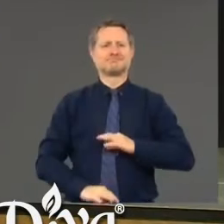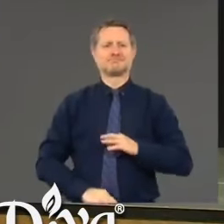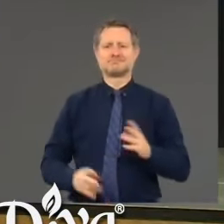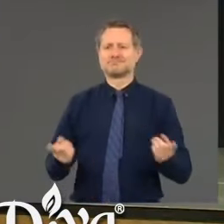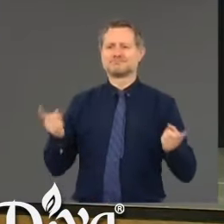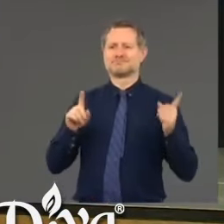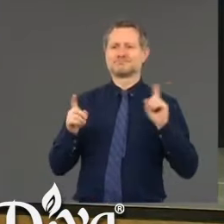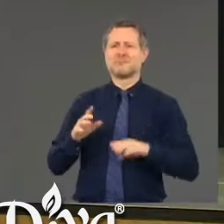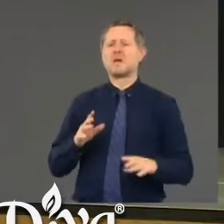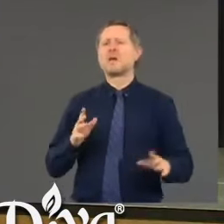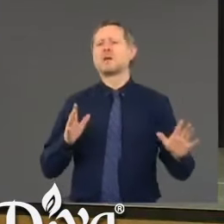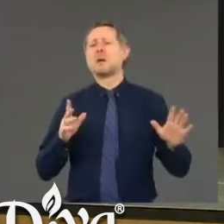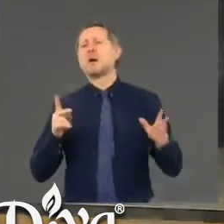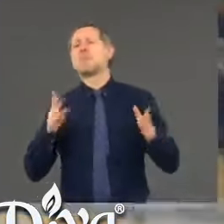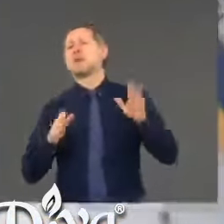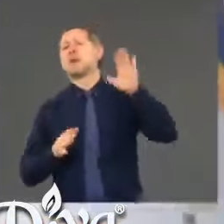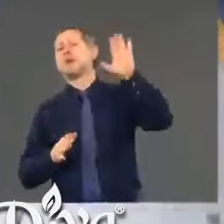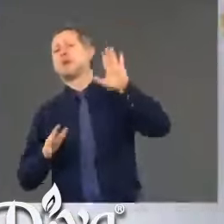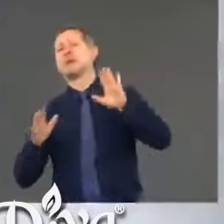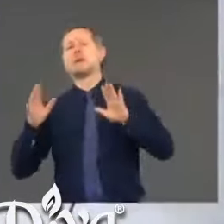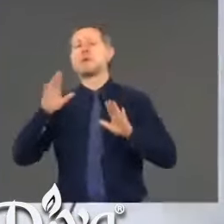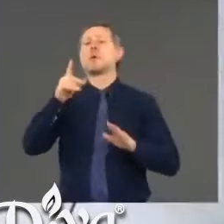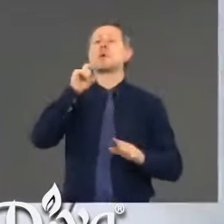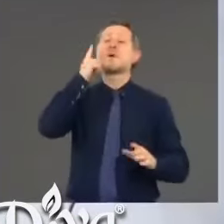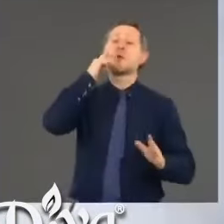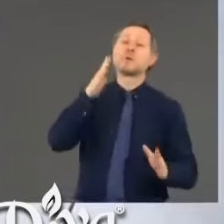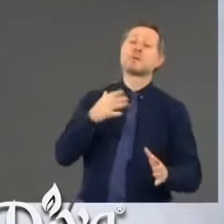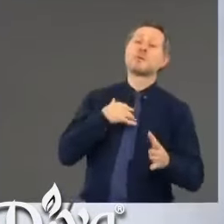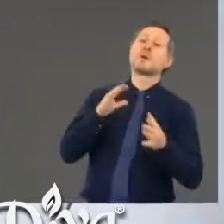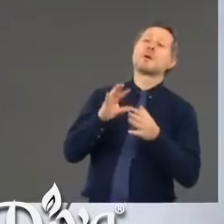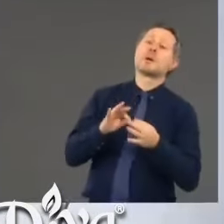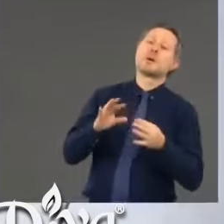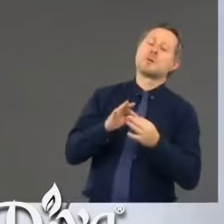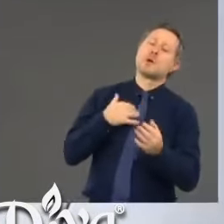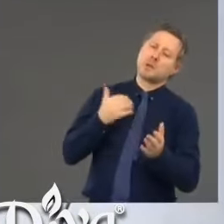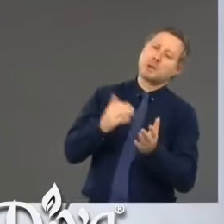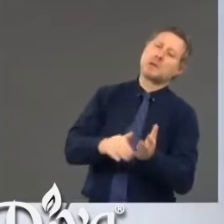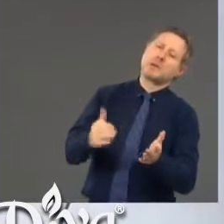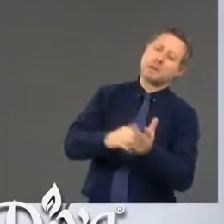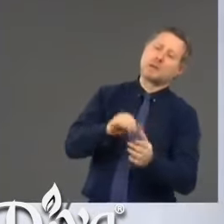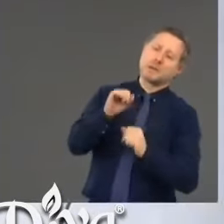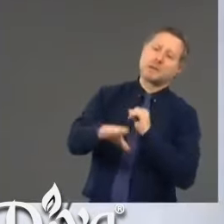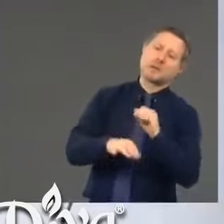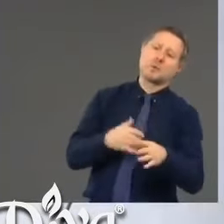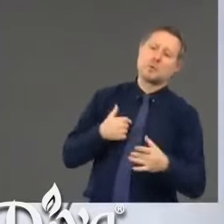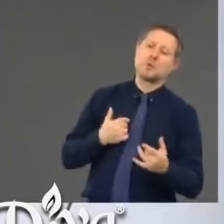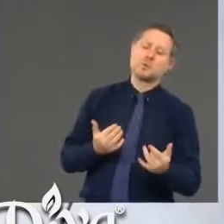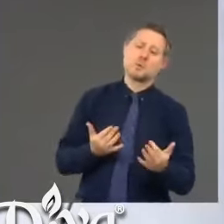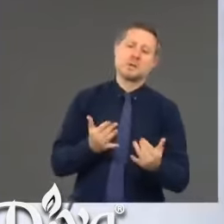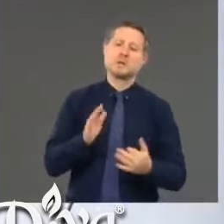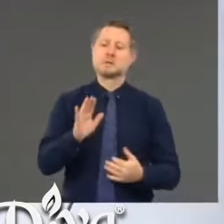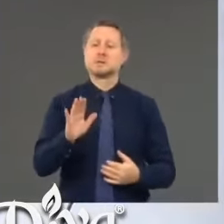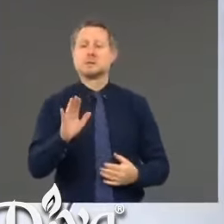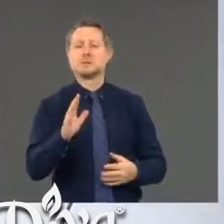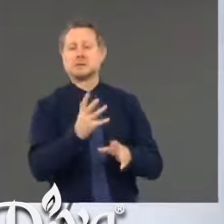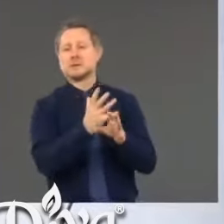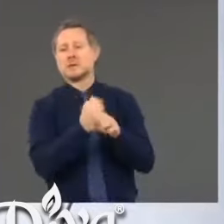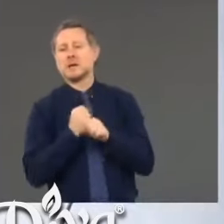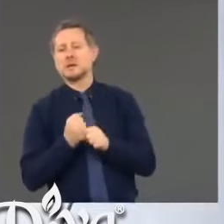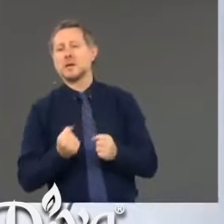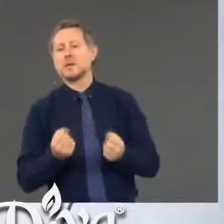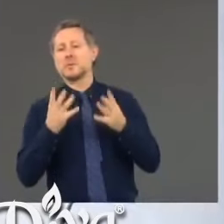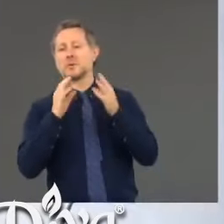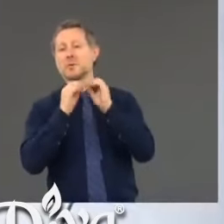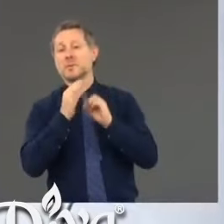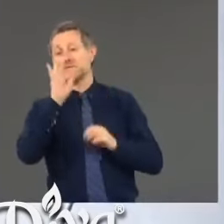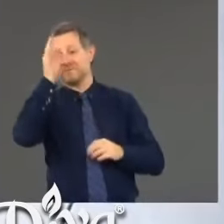We're going to see, I've said repeatedly that we're waiting to get the number from the federal government, what they're going to give